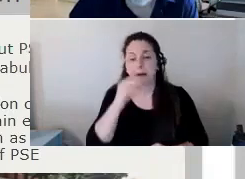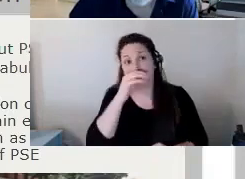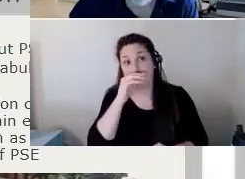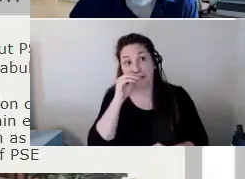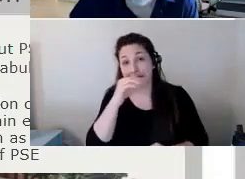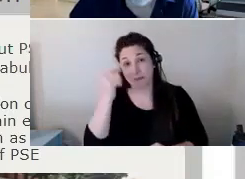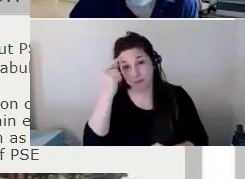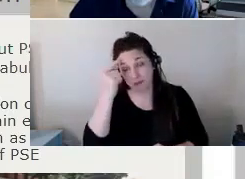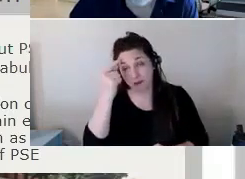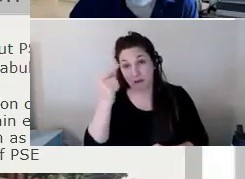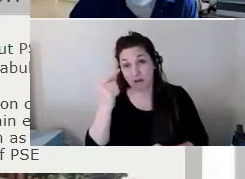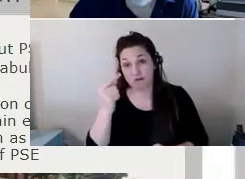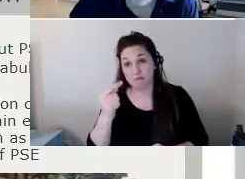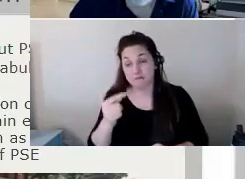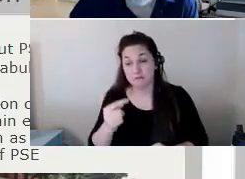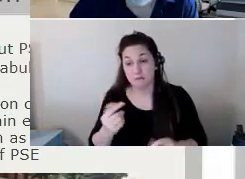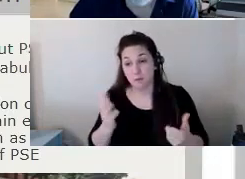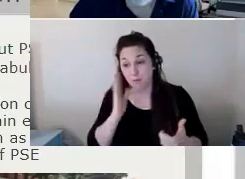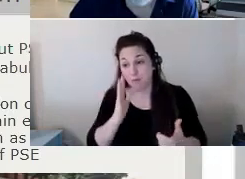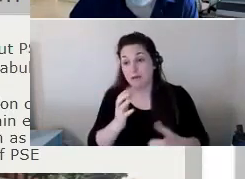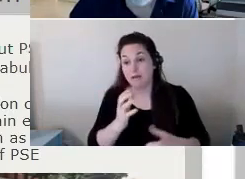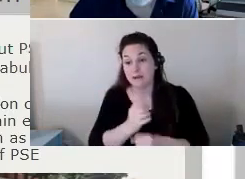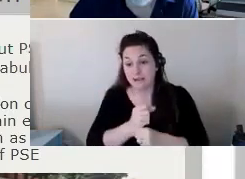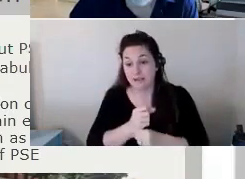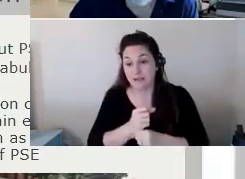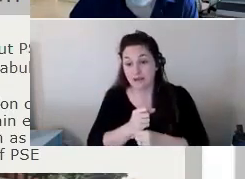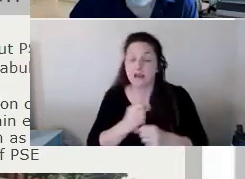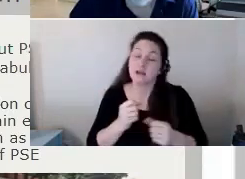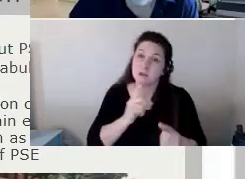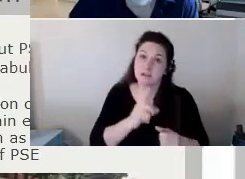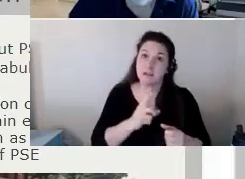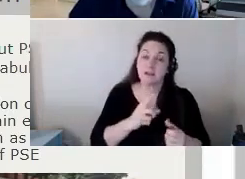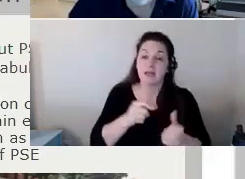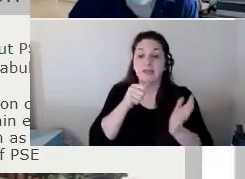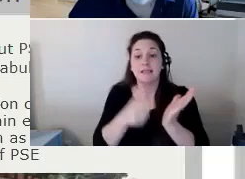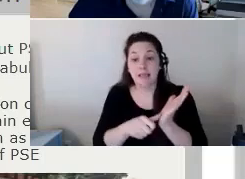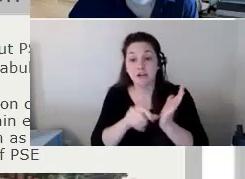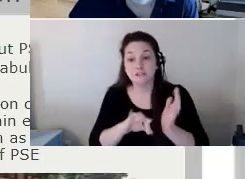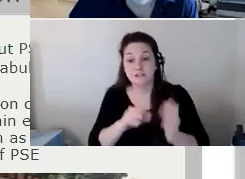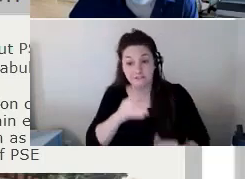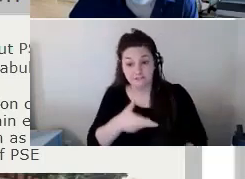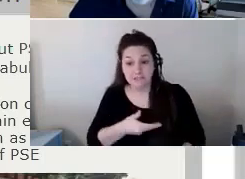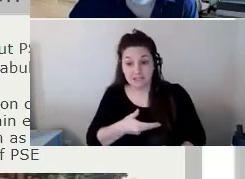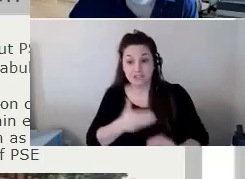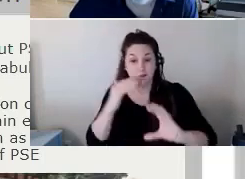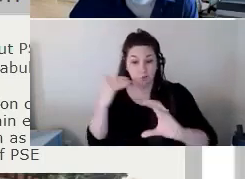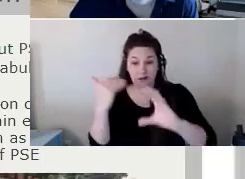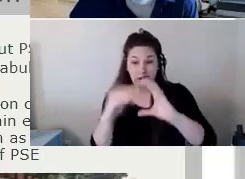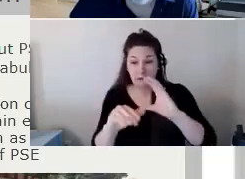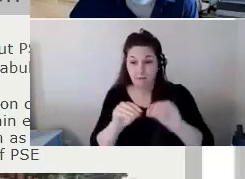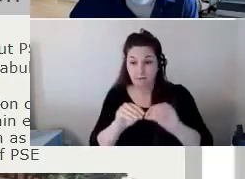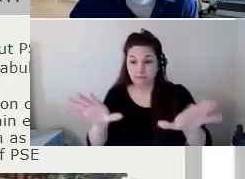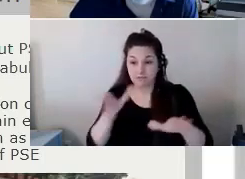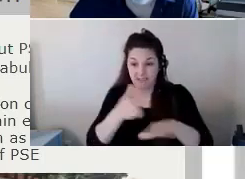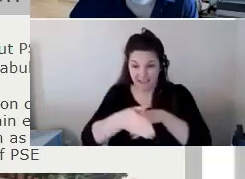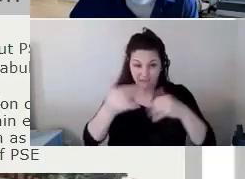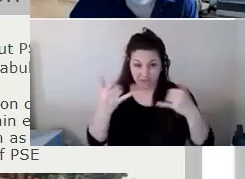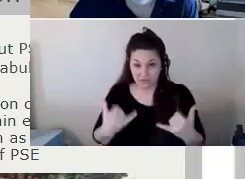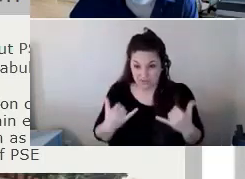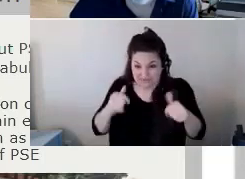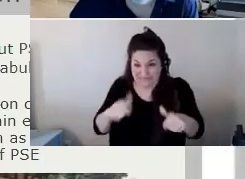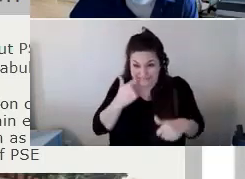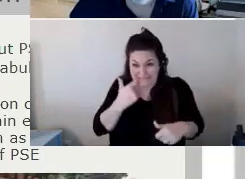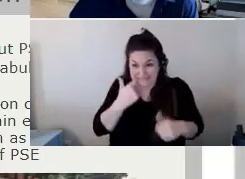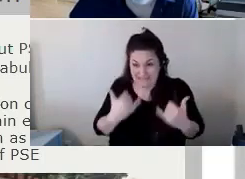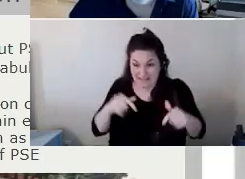anticipated getting the essentially the letters of invitation out right after this session. I can hear